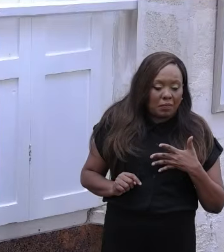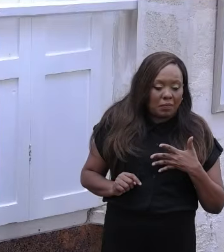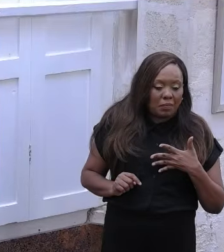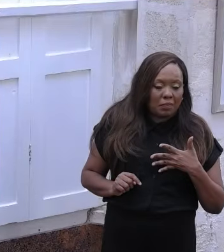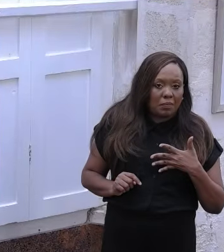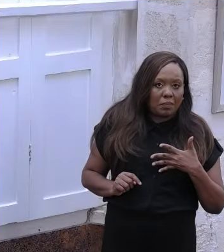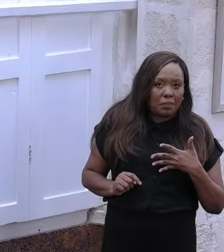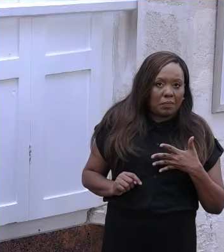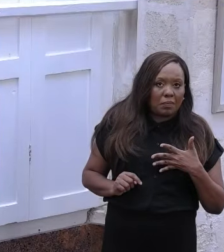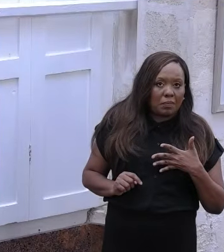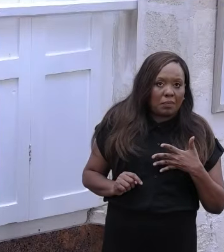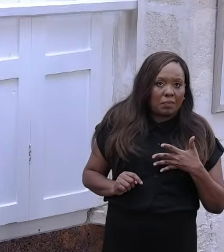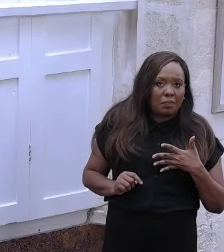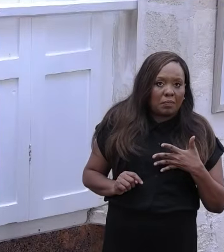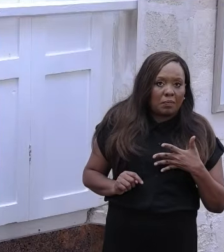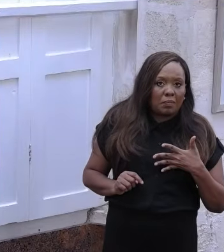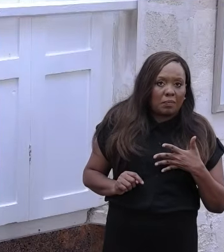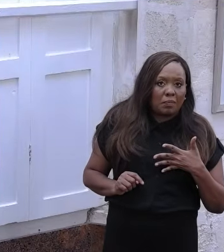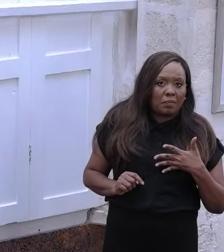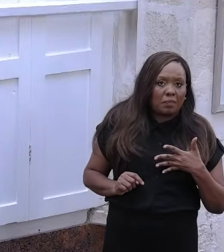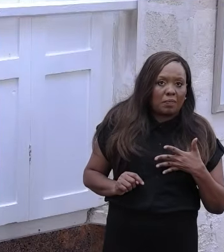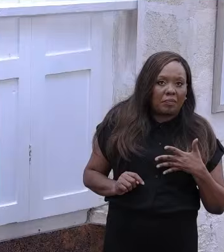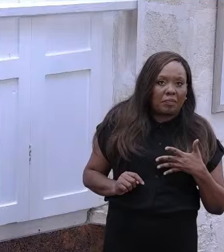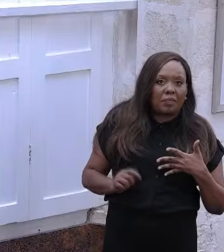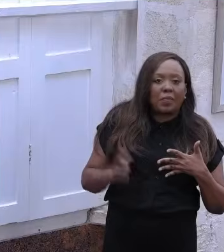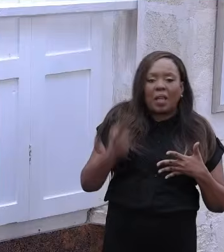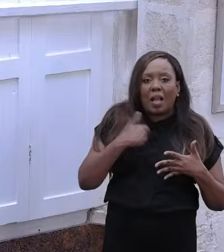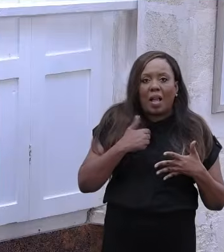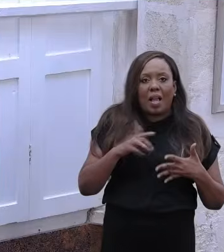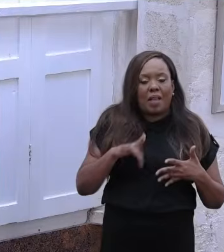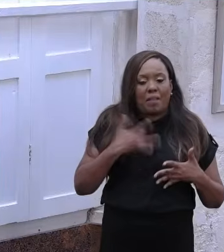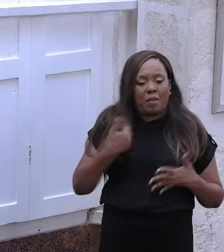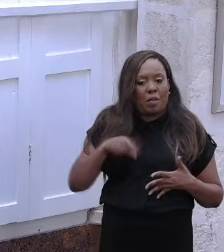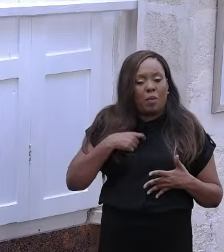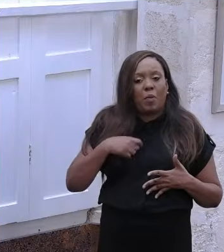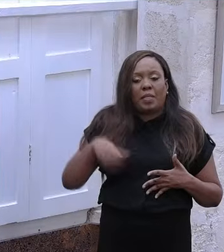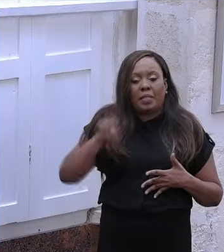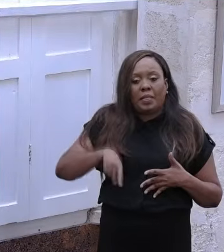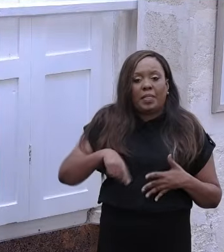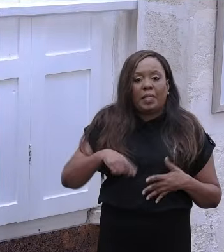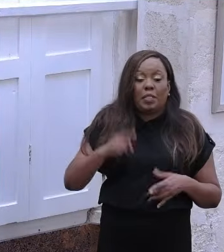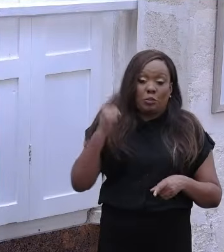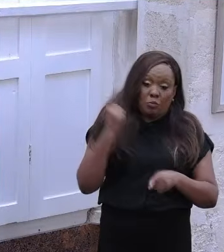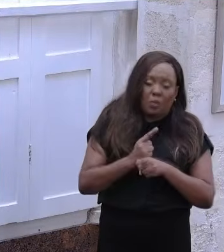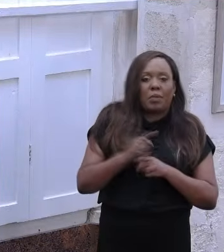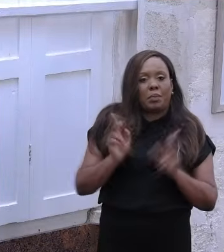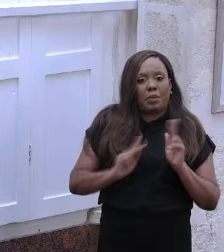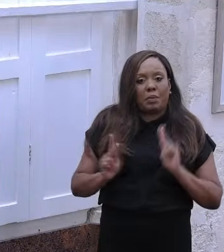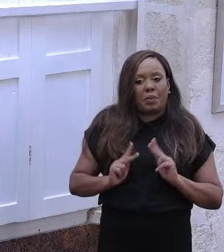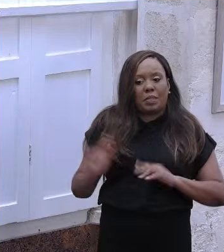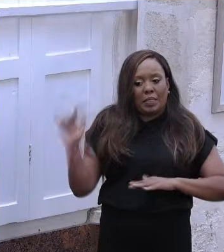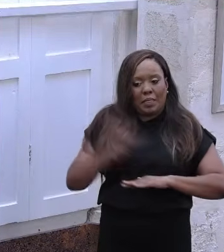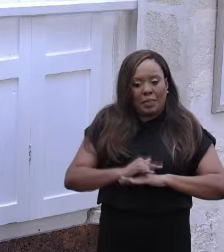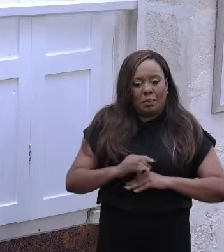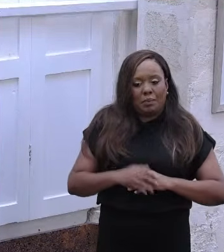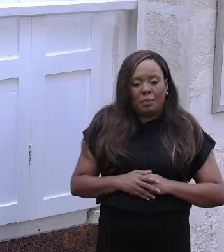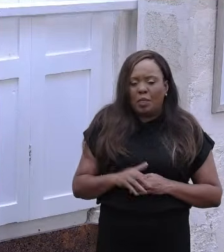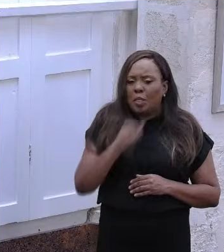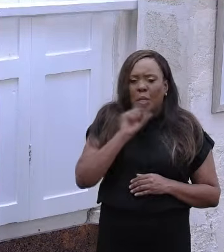people." I would insert another word in there. We need the right people. We need the right people, and